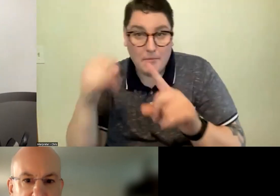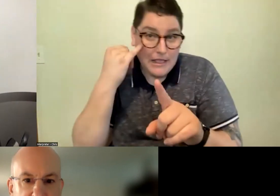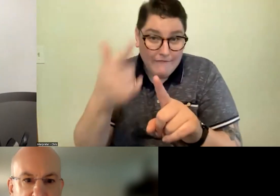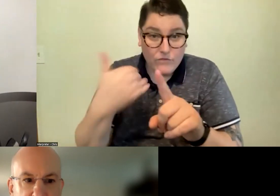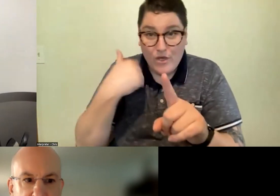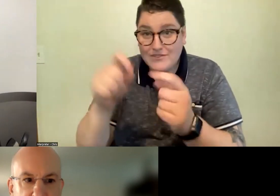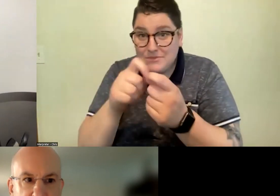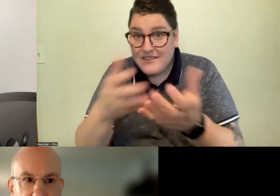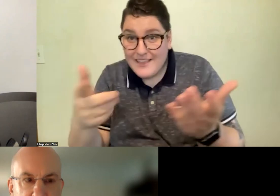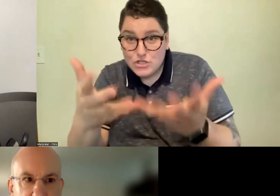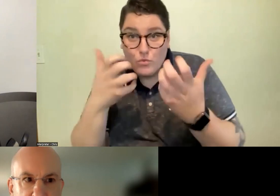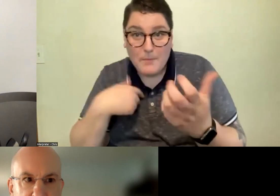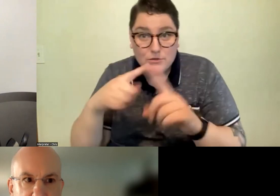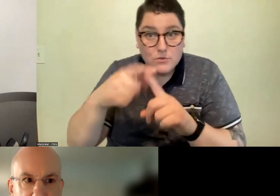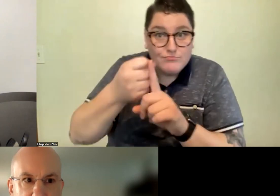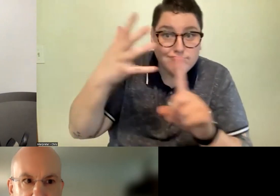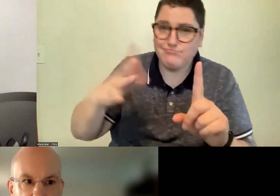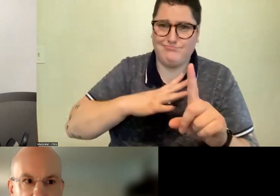we should elaborate on, just let me know.